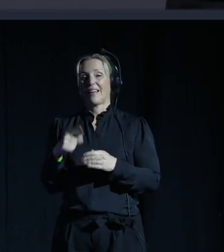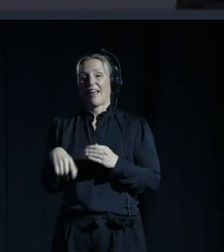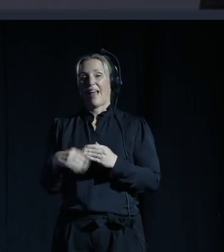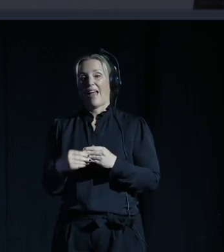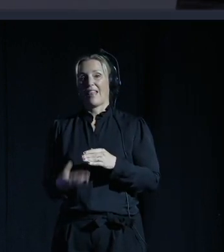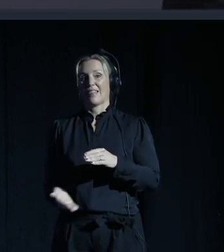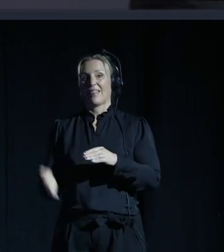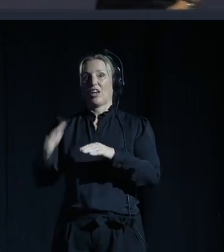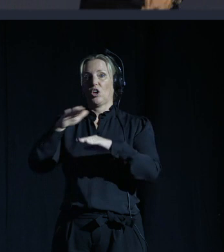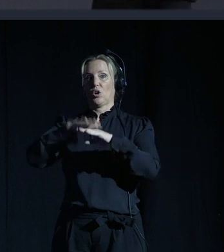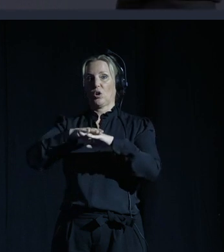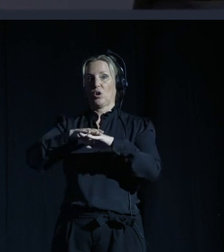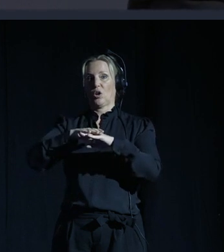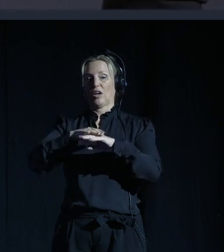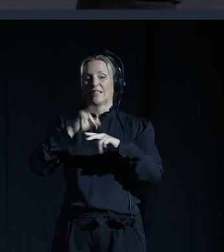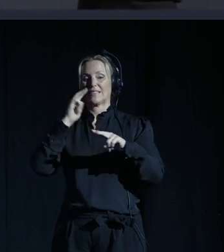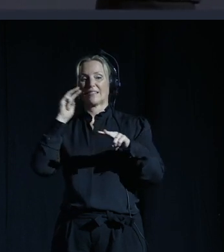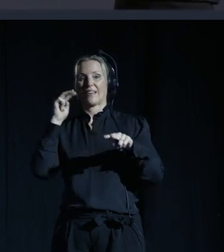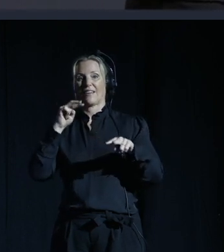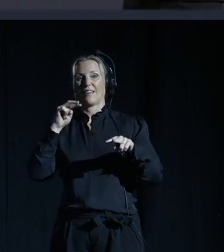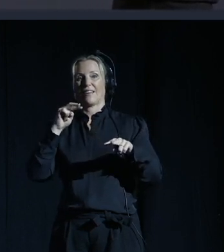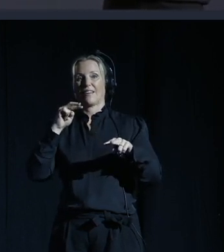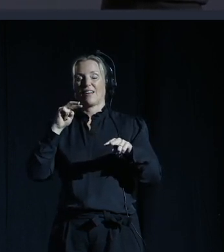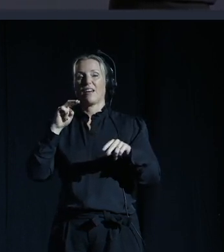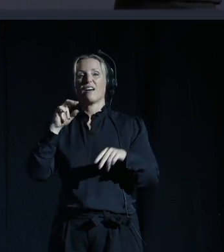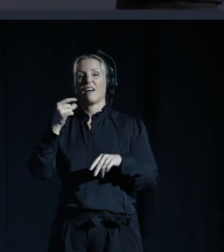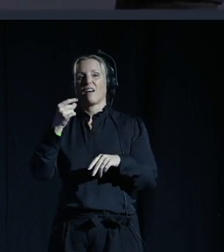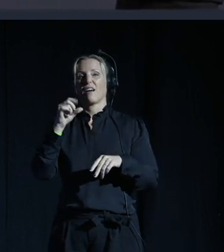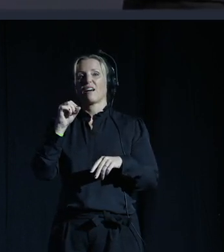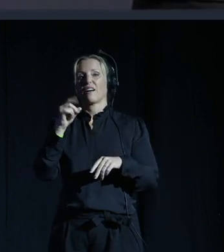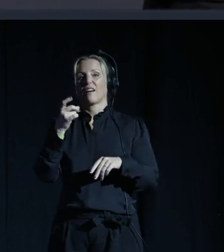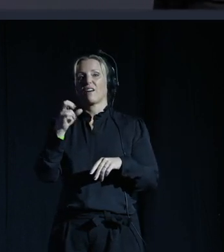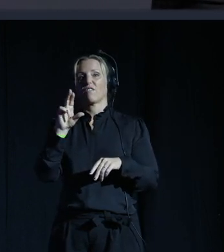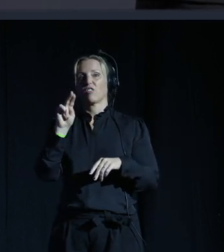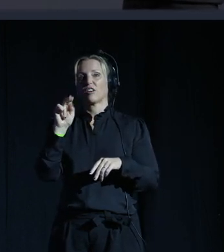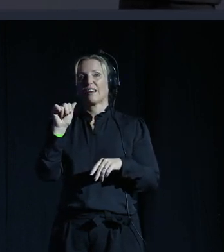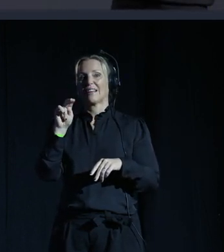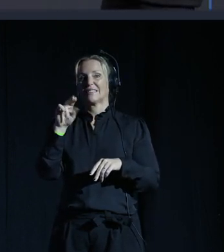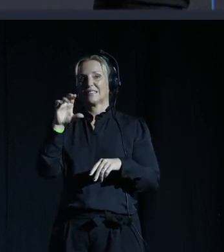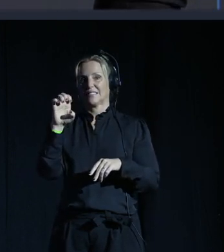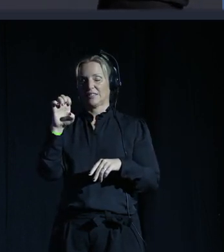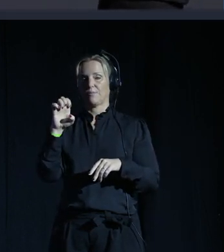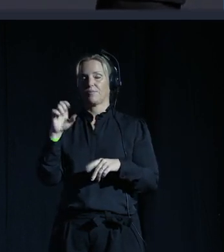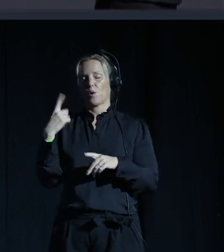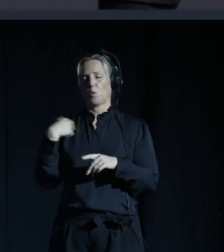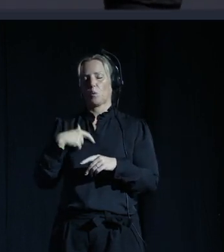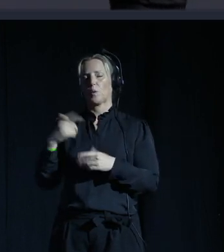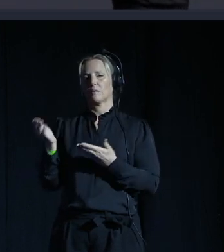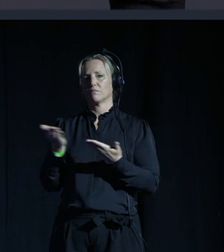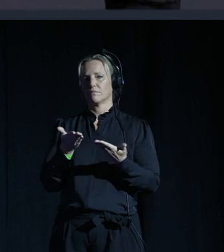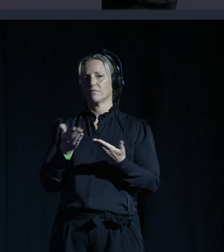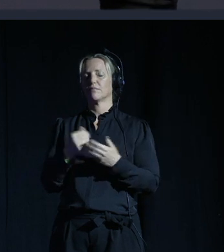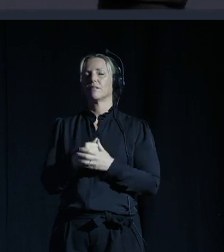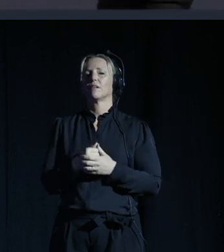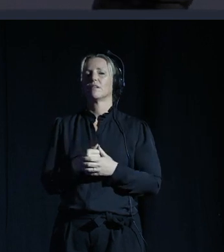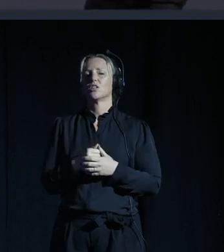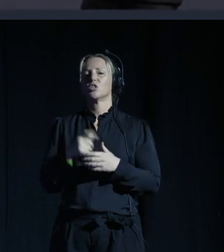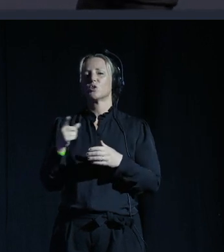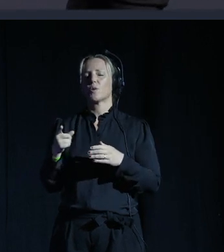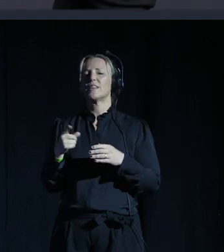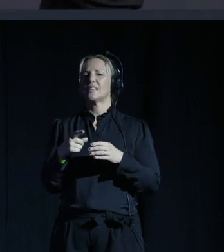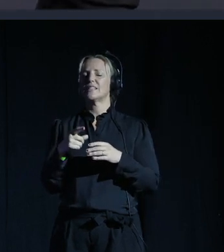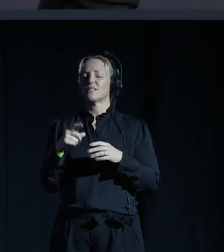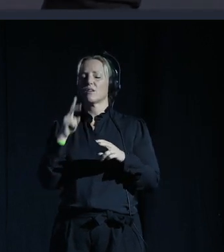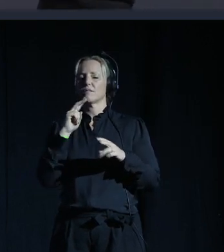the governance constructs that we first introduced in version 1.5. So these little shields here are meant